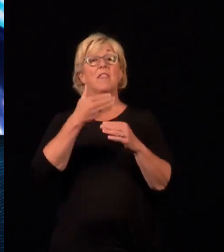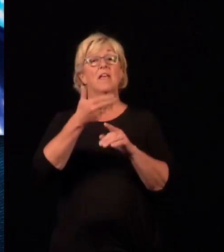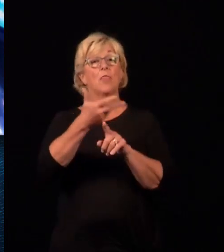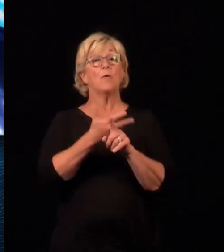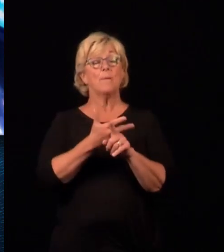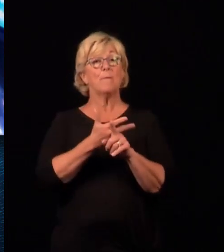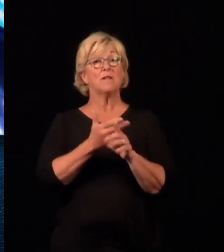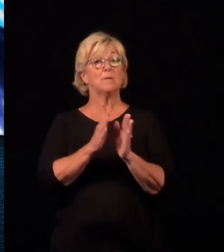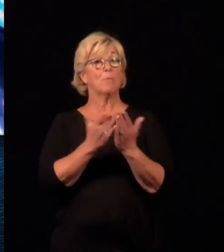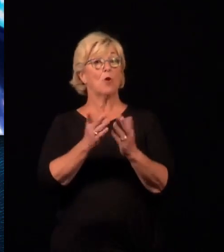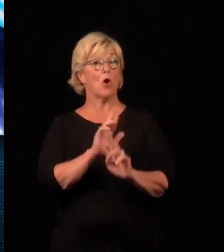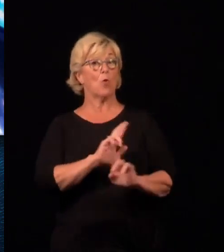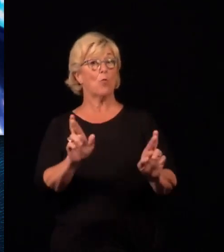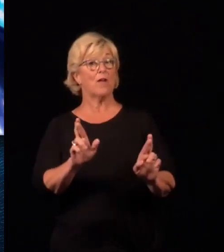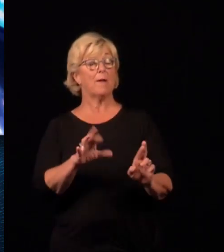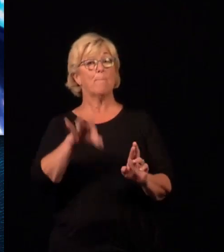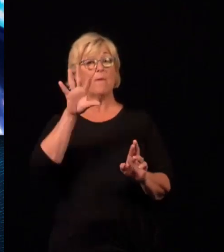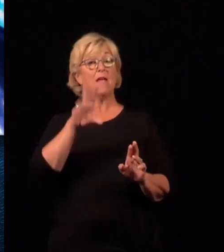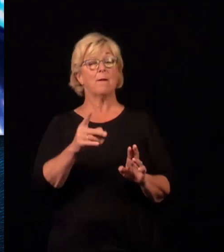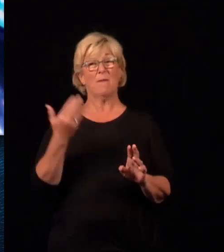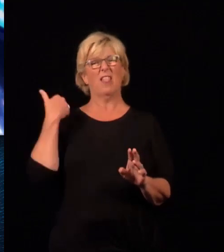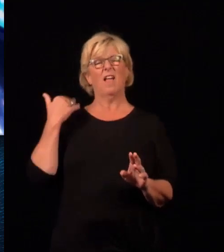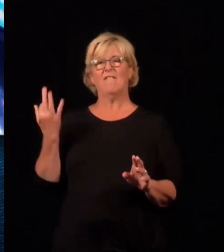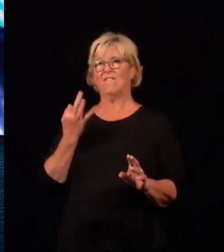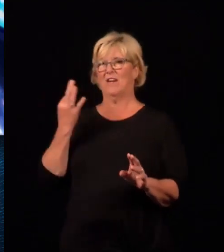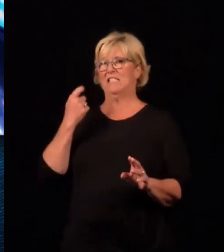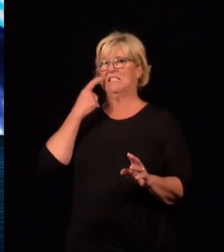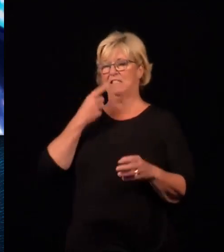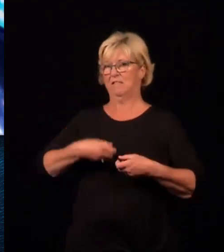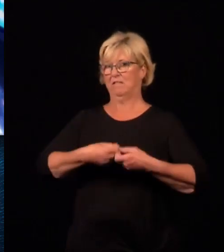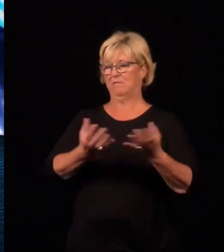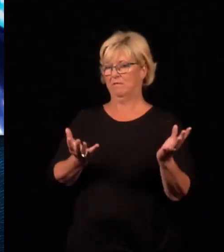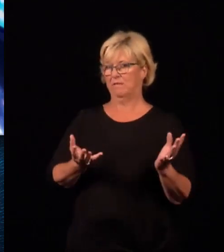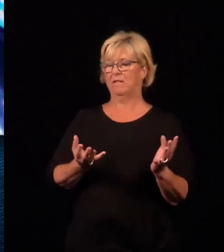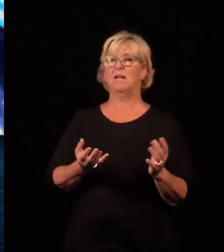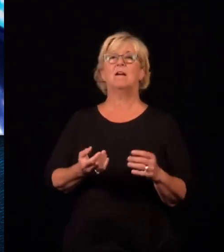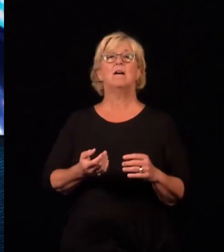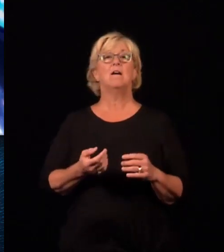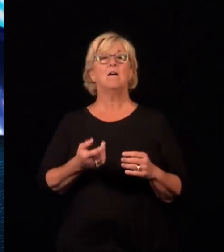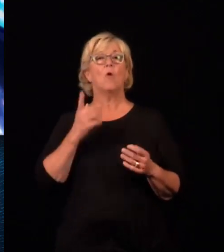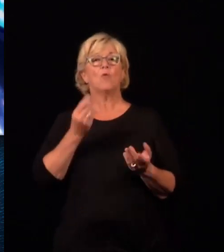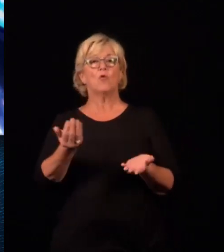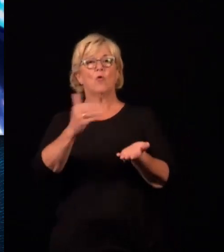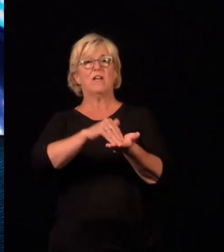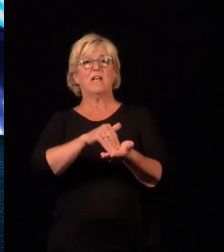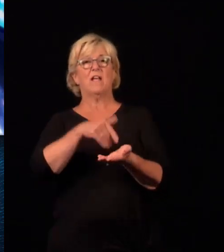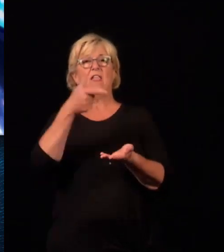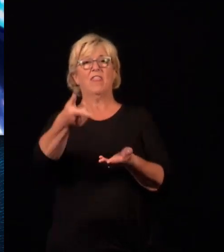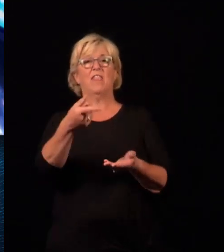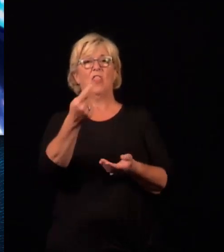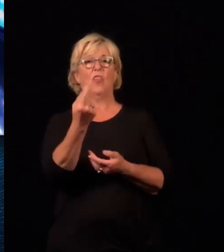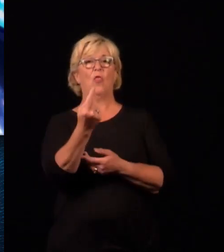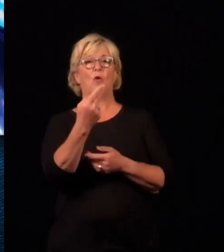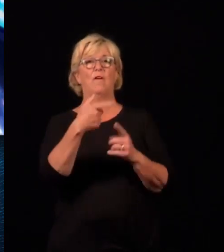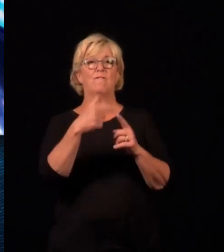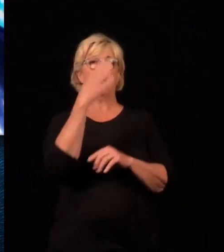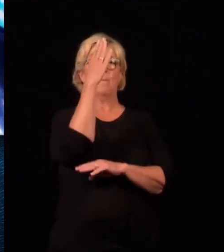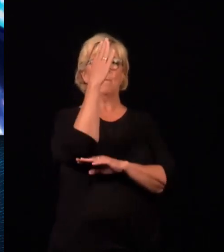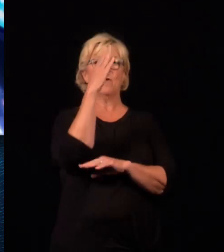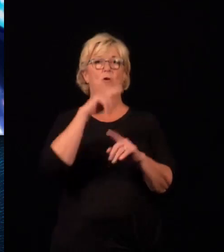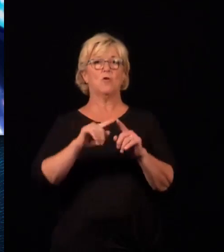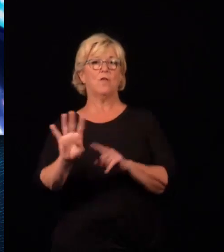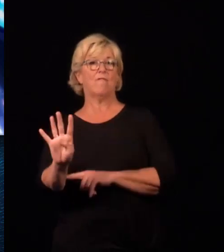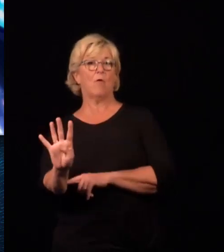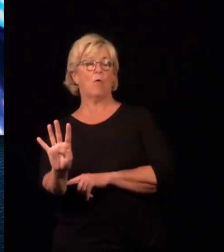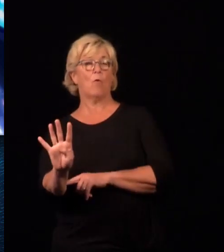in. So if you would like that, last Friday, we had a curbside pickup, and we're doing it again this Thursday from noon to 4